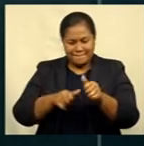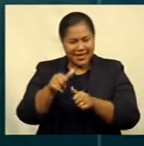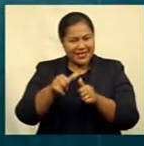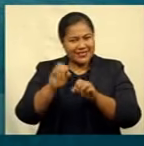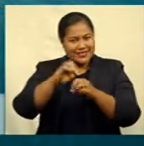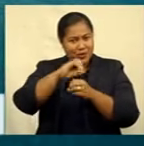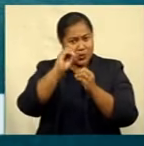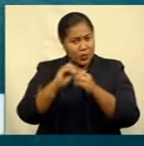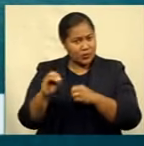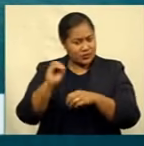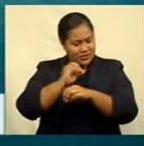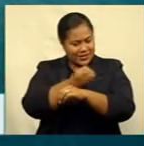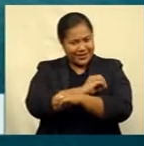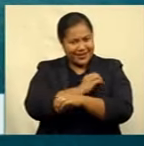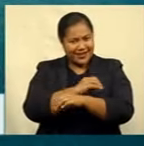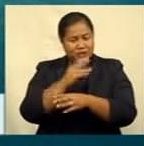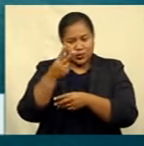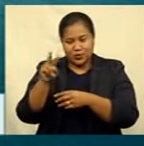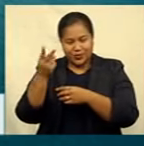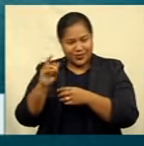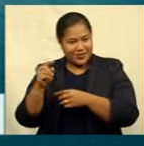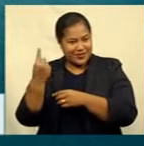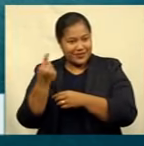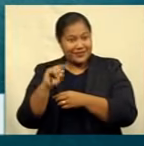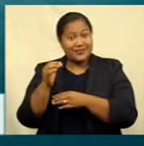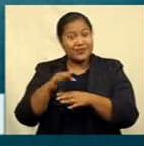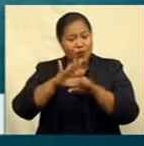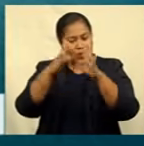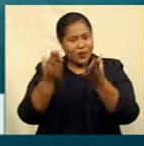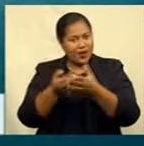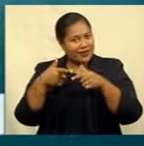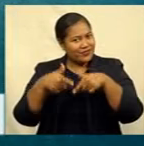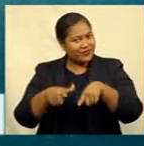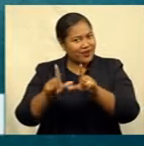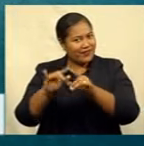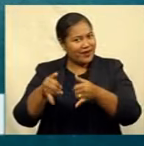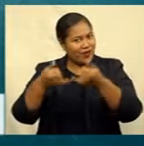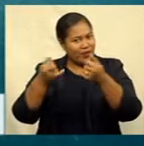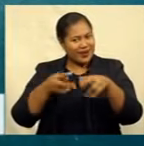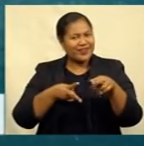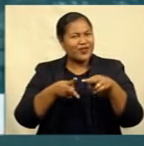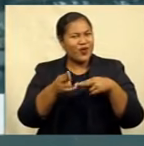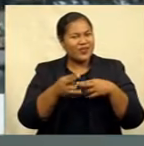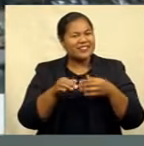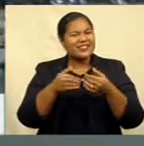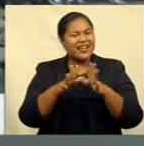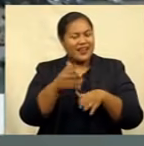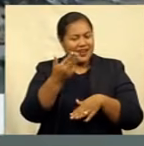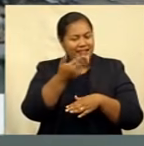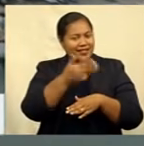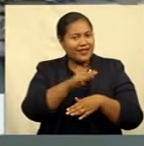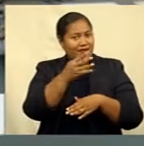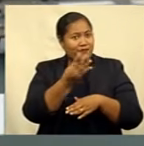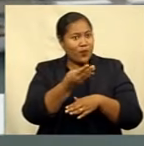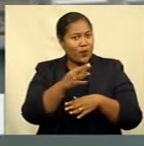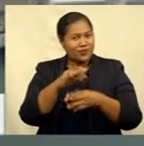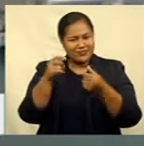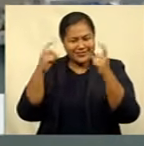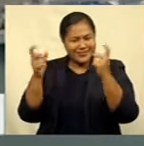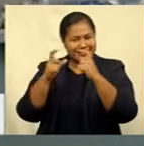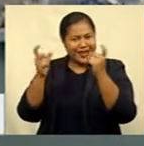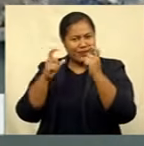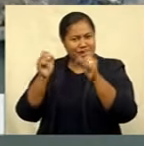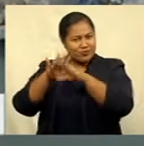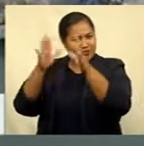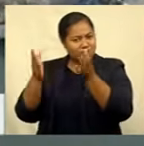2021. The awards is the sister event of the World Travel Awards, which was launched in 1994 to celebrate excellence in global travel